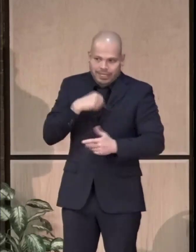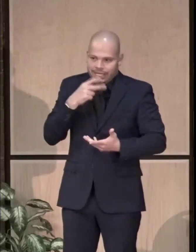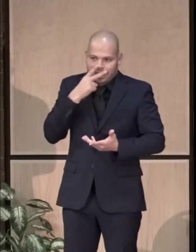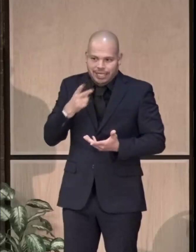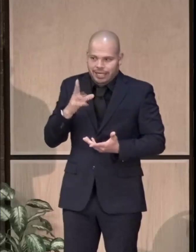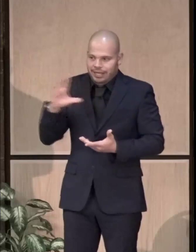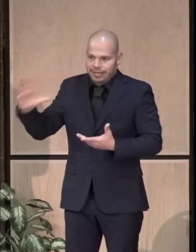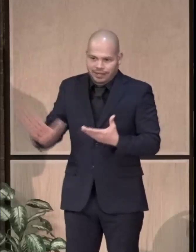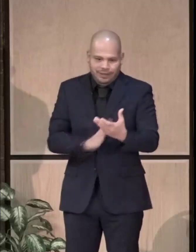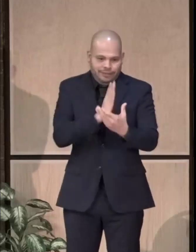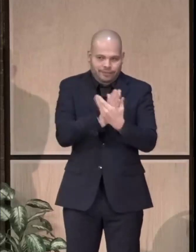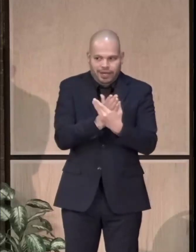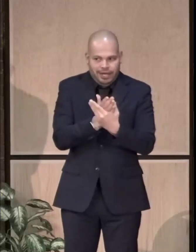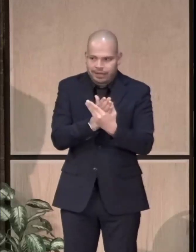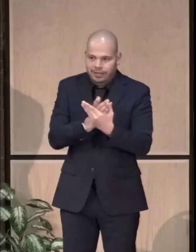Is that accurate?